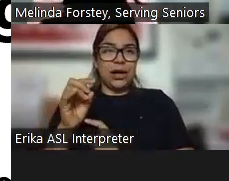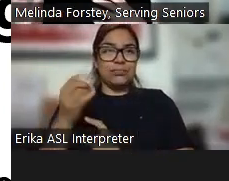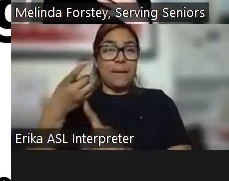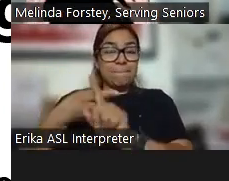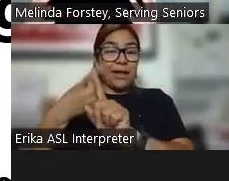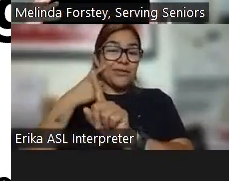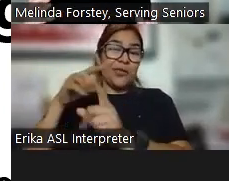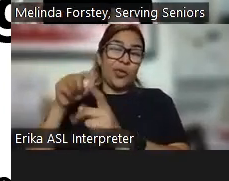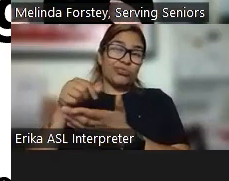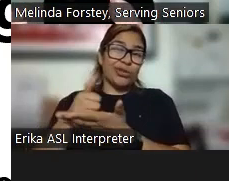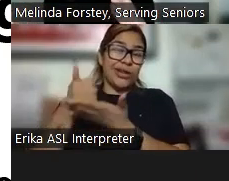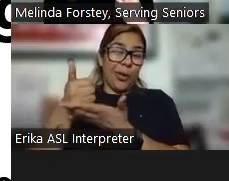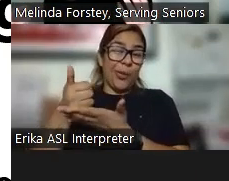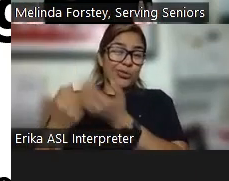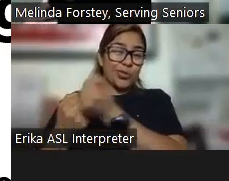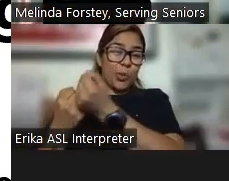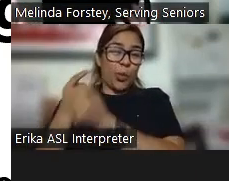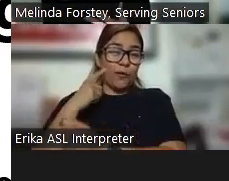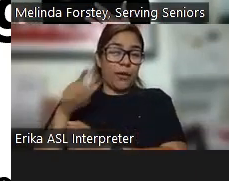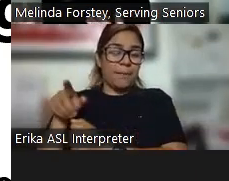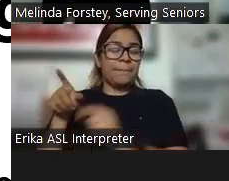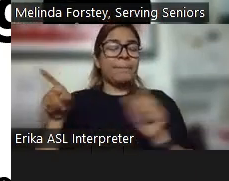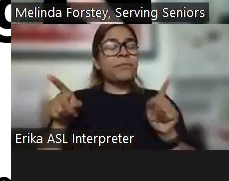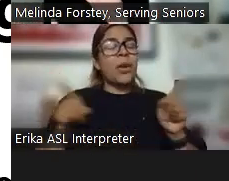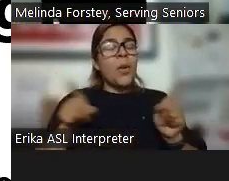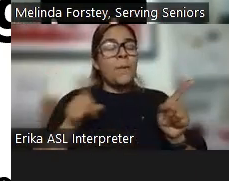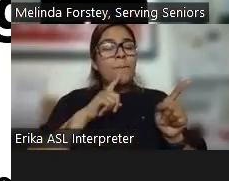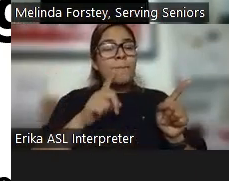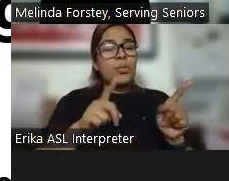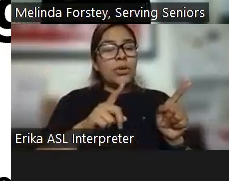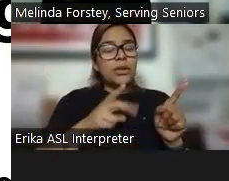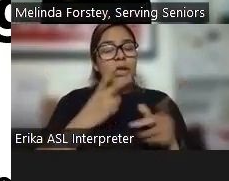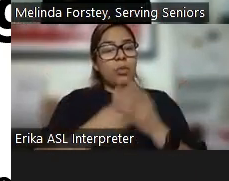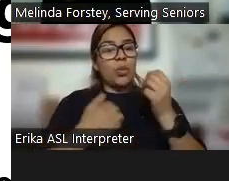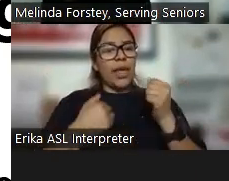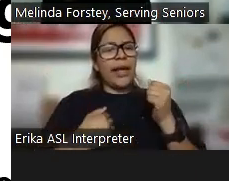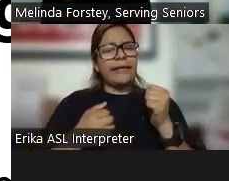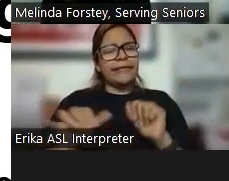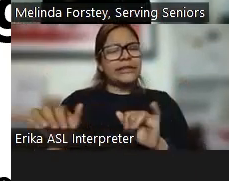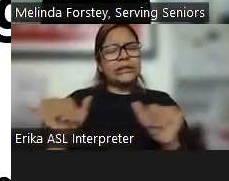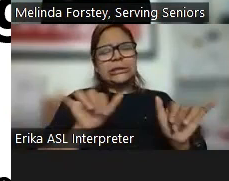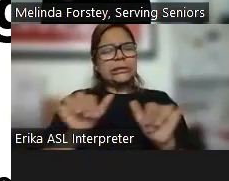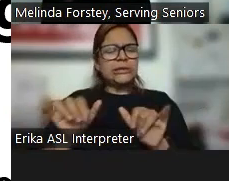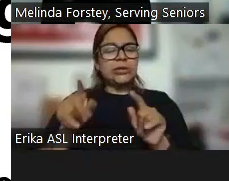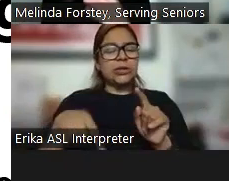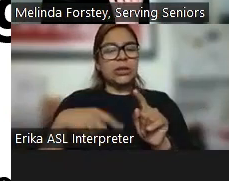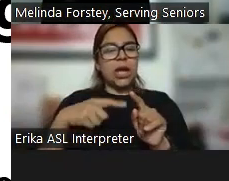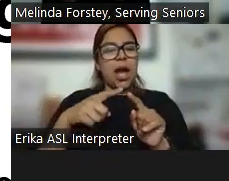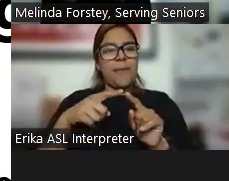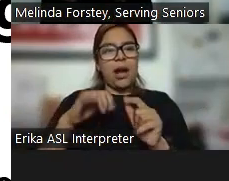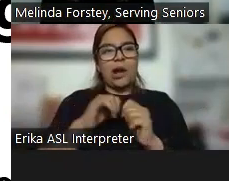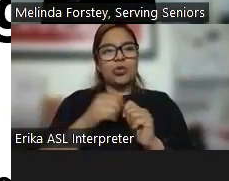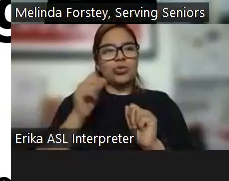of eligibility, they're both pretty similar, and I think you can see that there are some similarities with what Hannah showed as